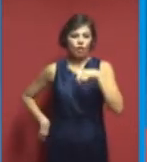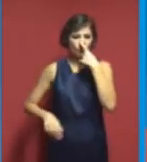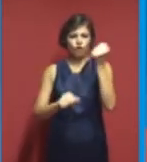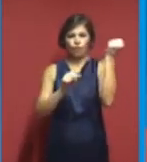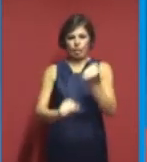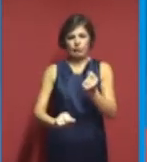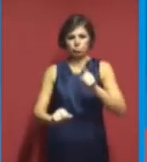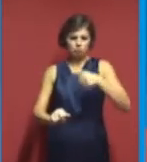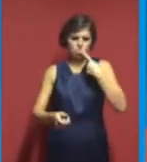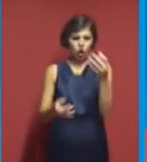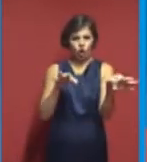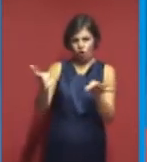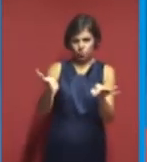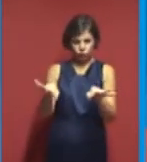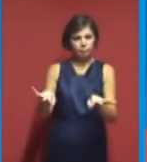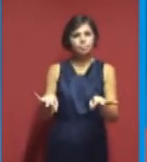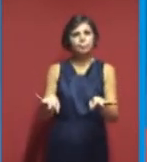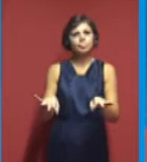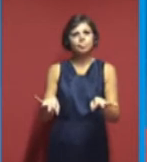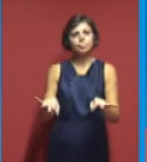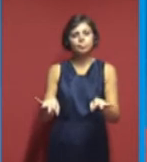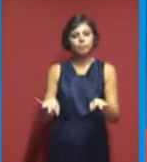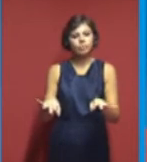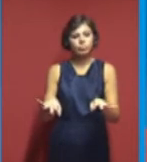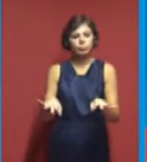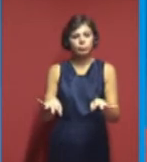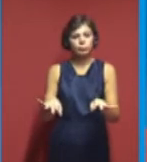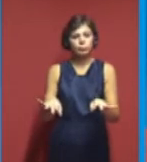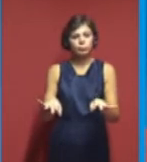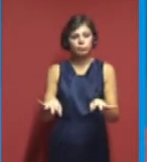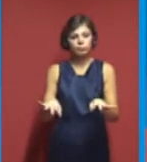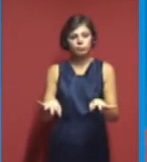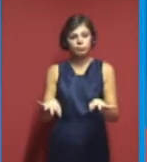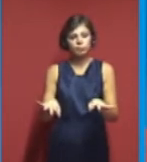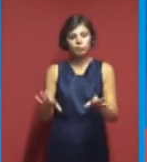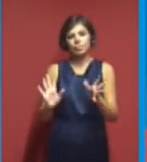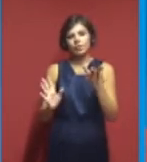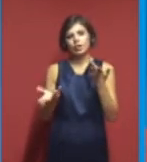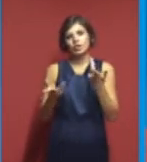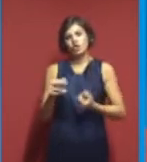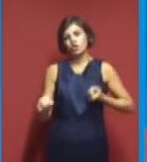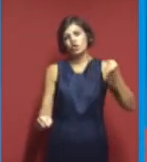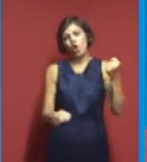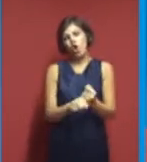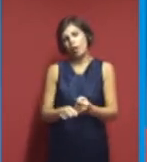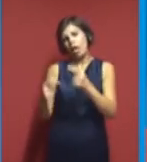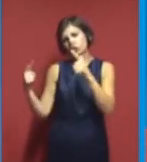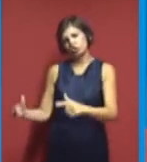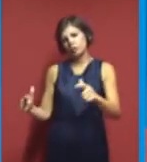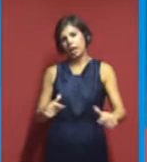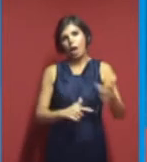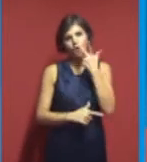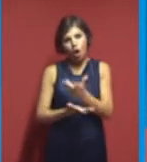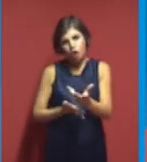whole history behind cities. No, I'm joking. I'm not going to cover all of that. But I'm very interested on how cities have grown and